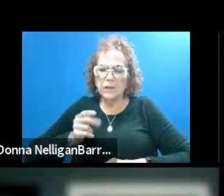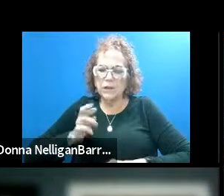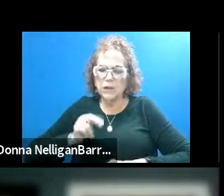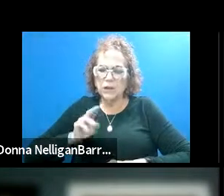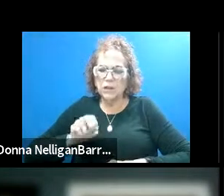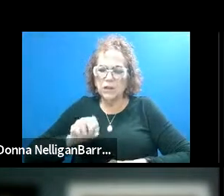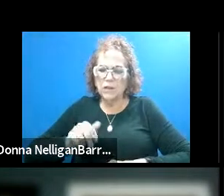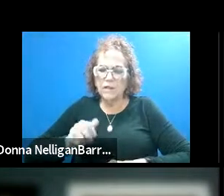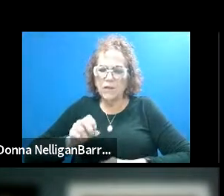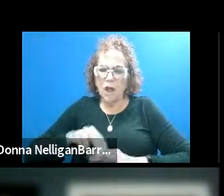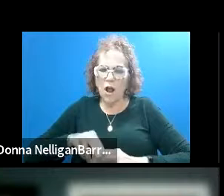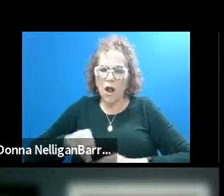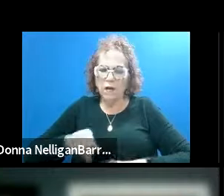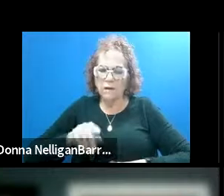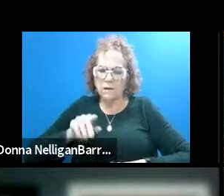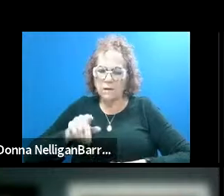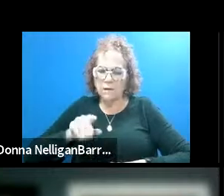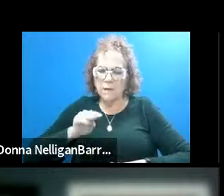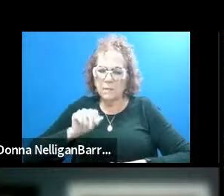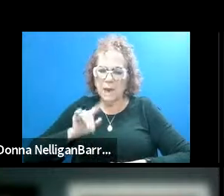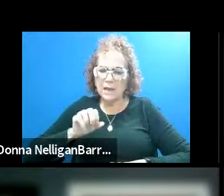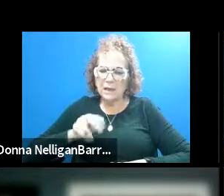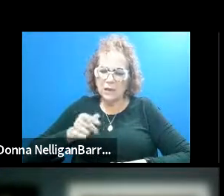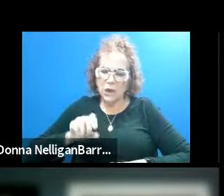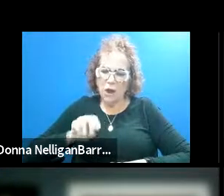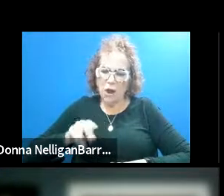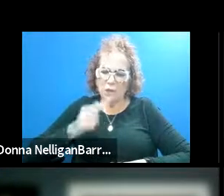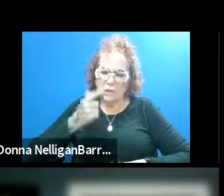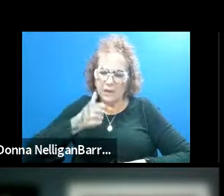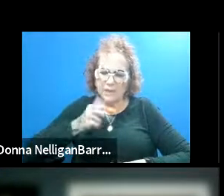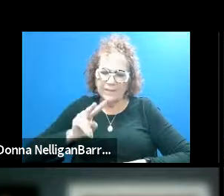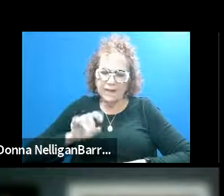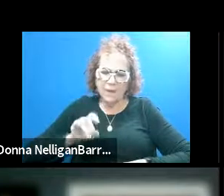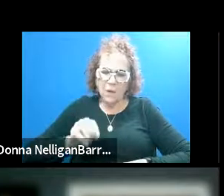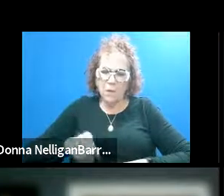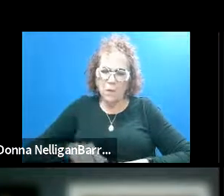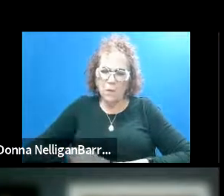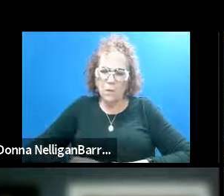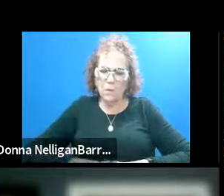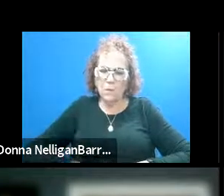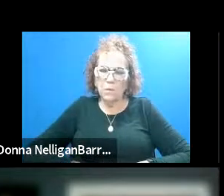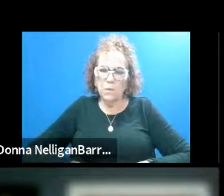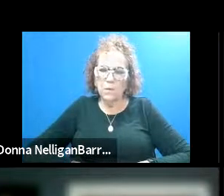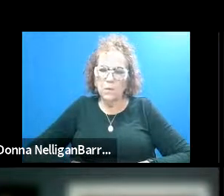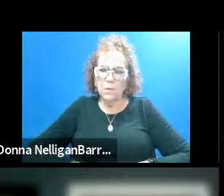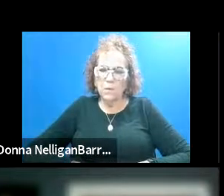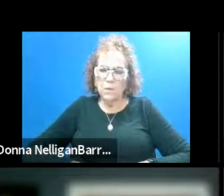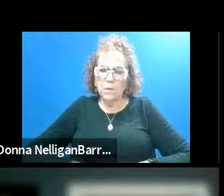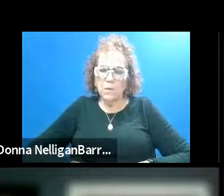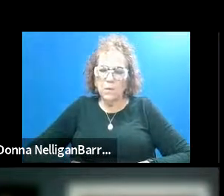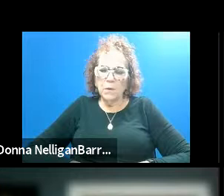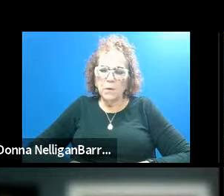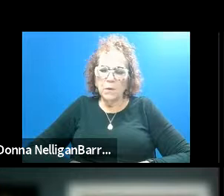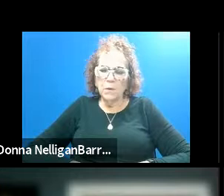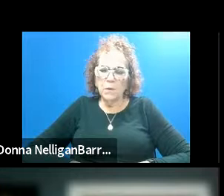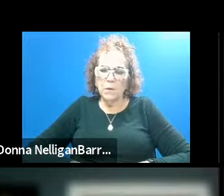are you? Hey, Bill, Malik Evans, council member at large. Thank you. Katie?